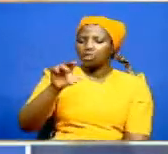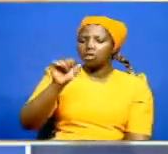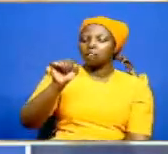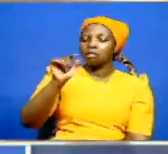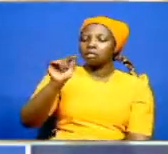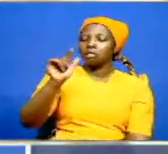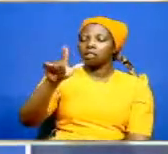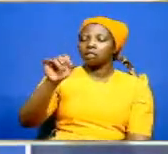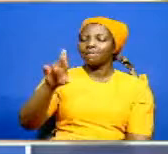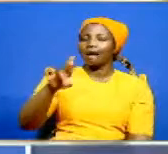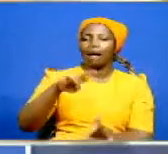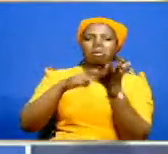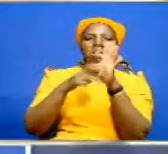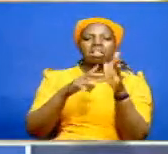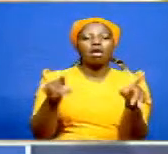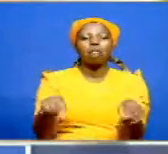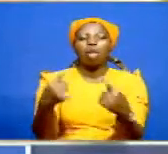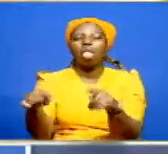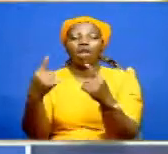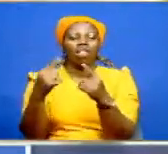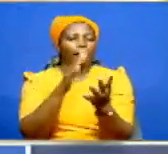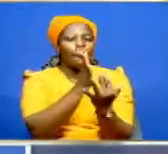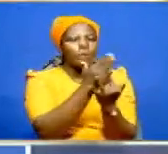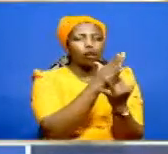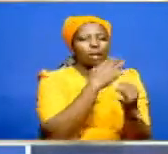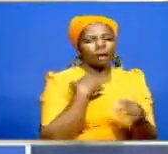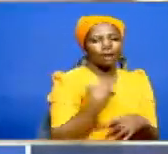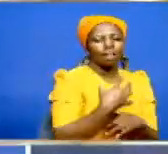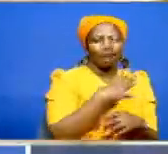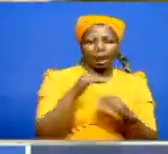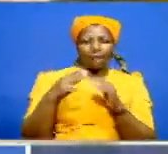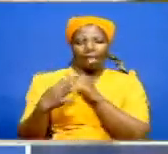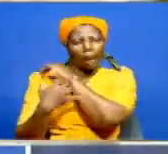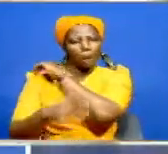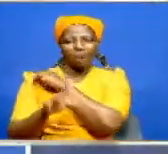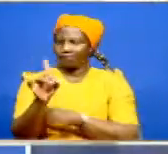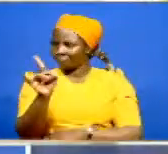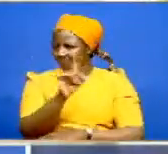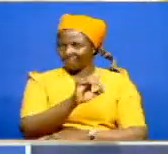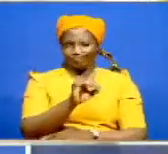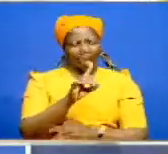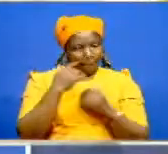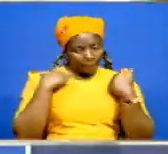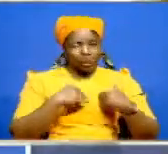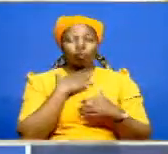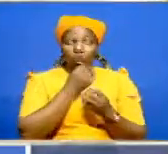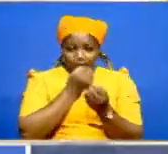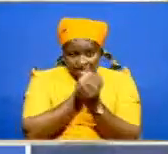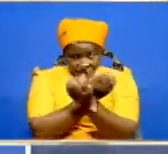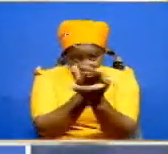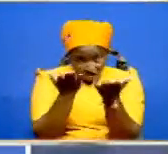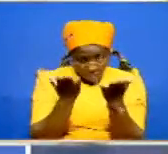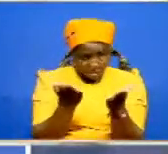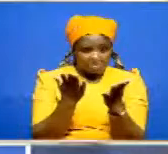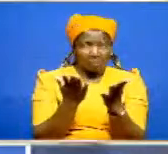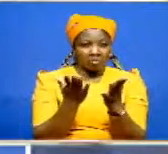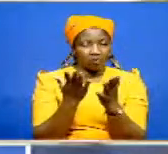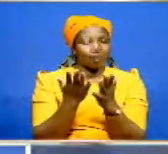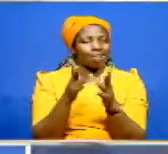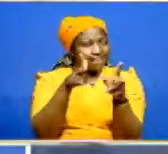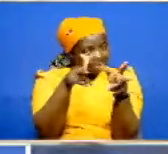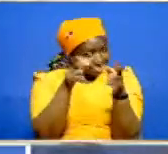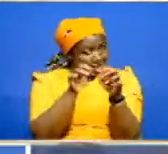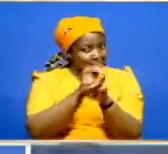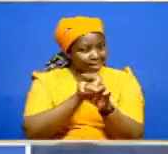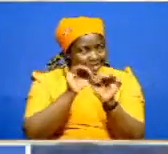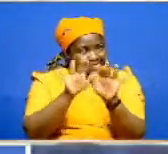tajiri na watu maskini. Mimi nataka niwaambie na wasikize vizuri. Hawa mahasla ni